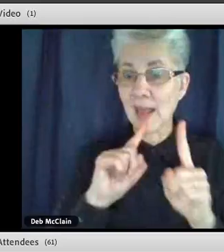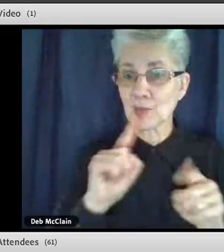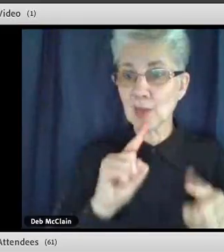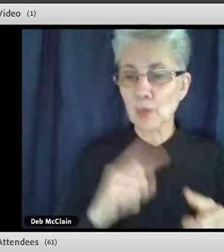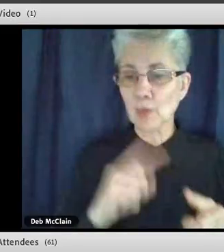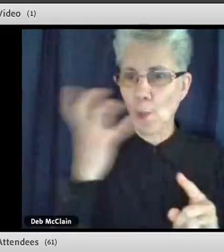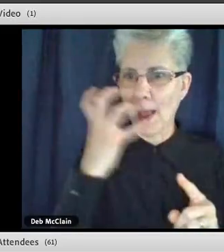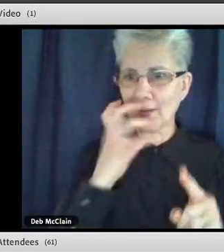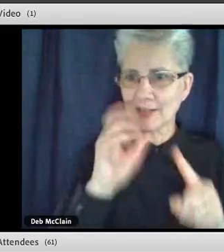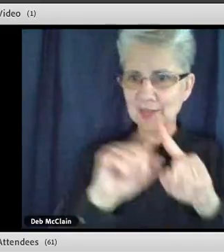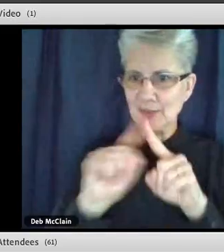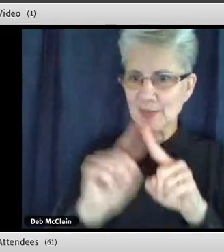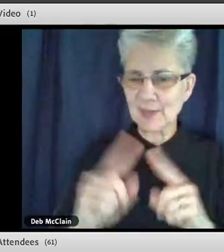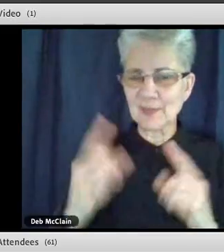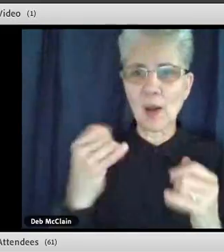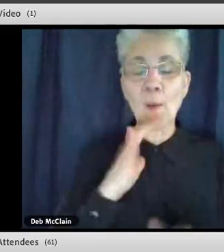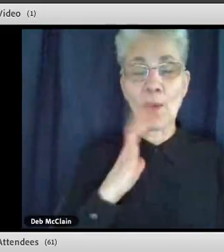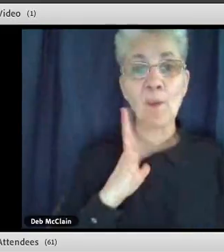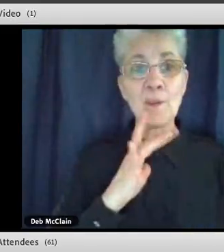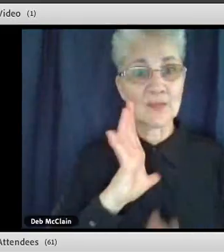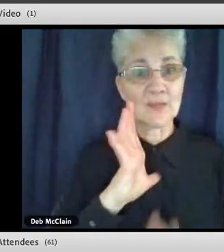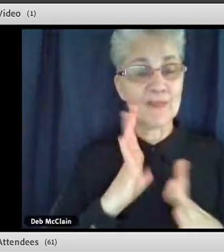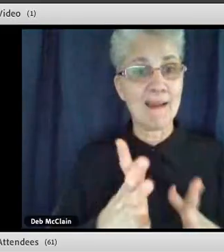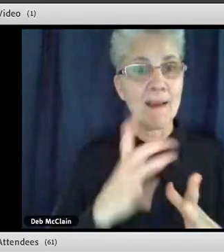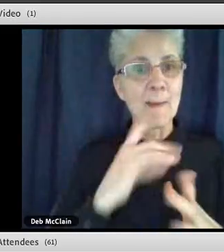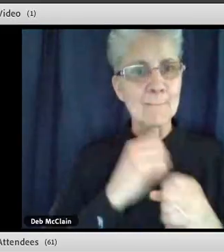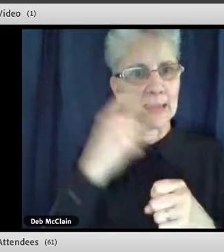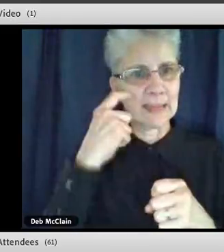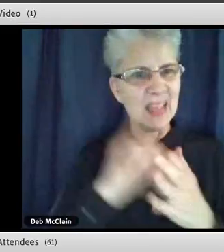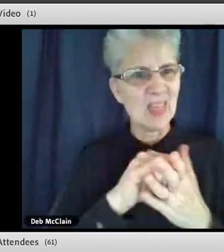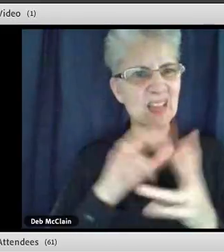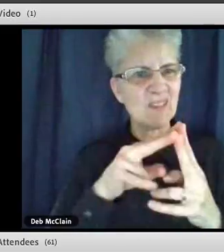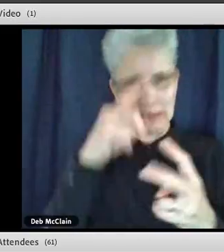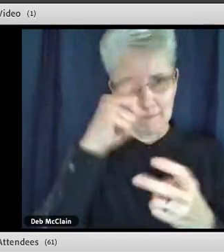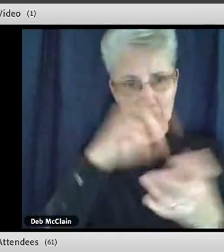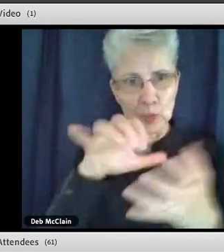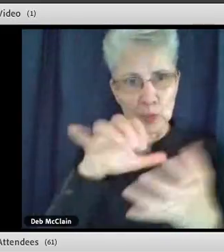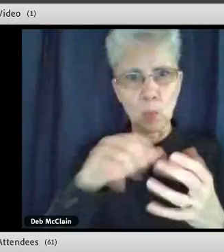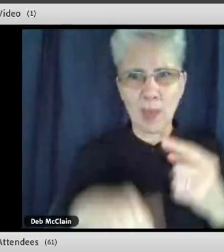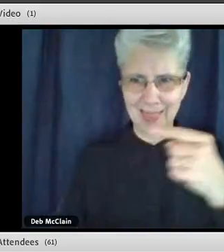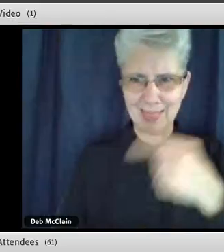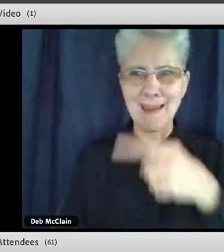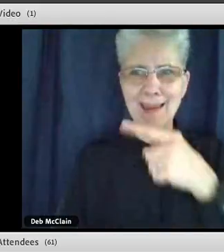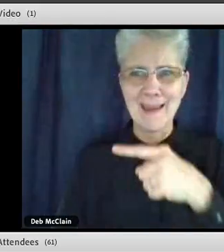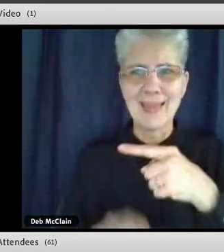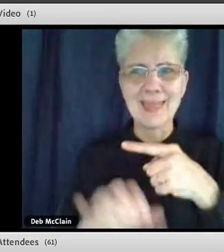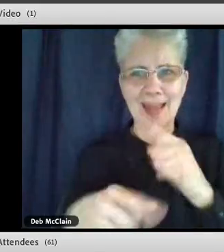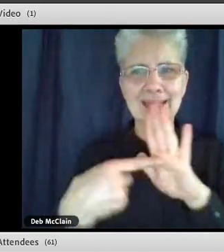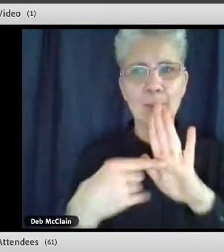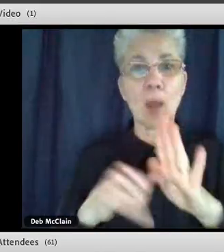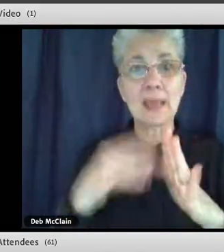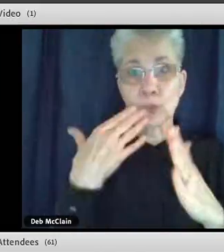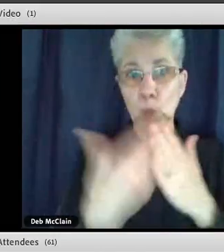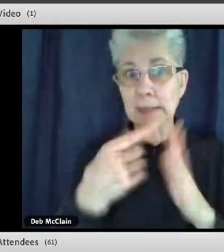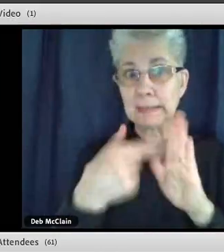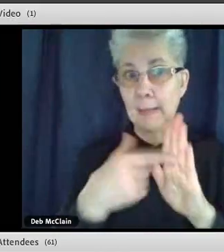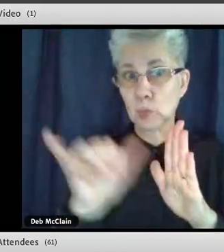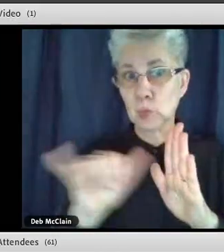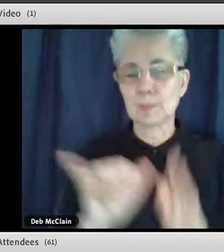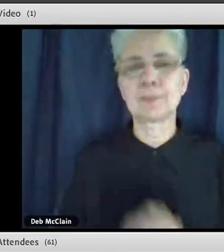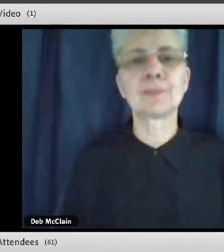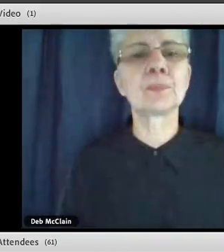is fine. It makes sense since this is a very confusing example, but I think it's a good example of how